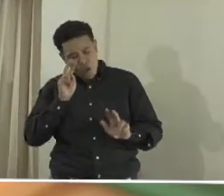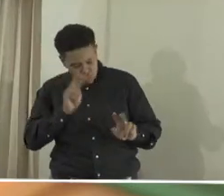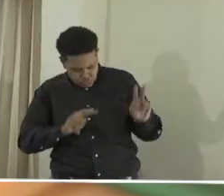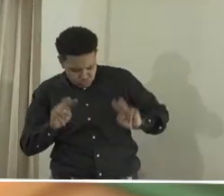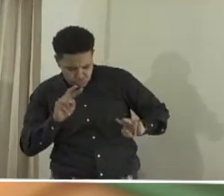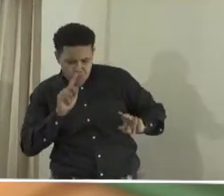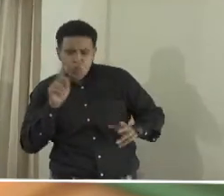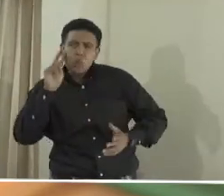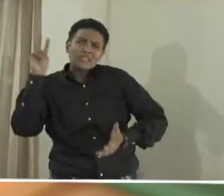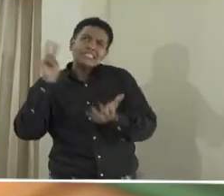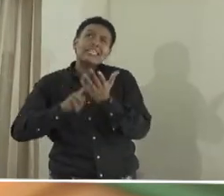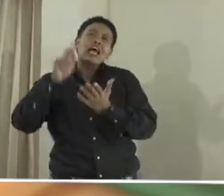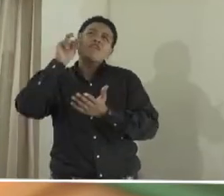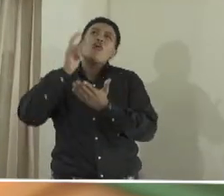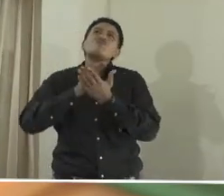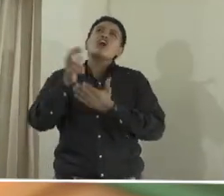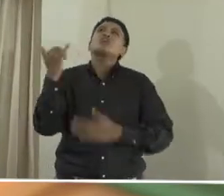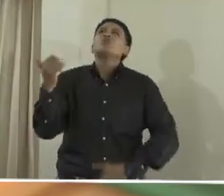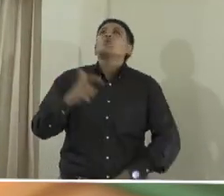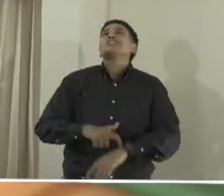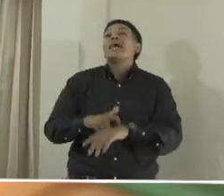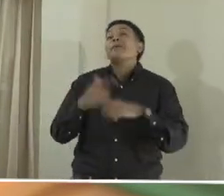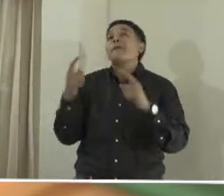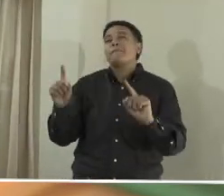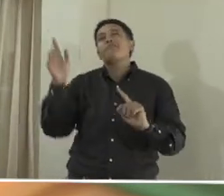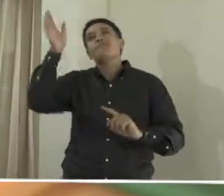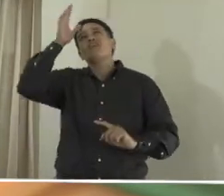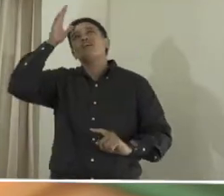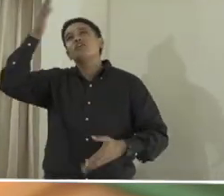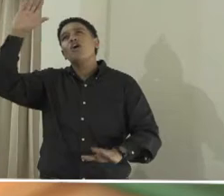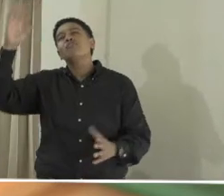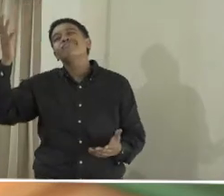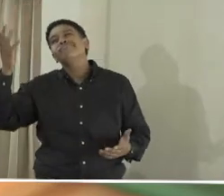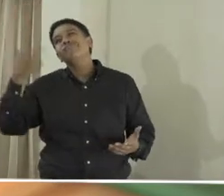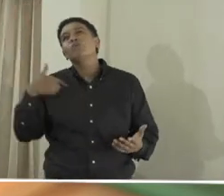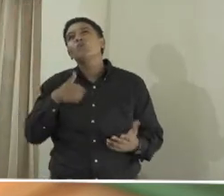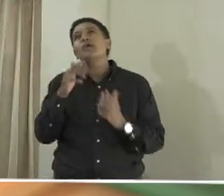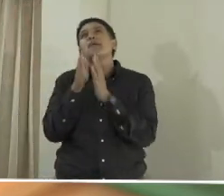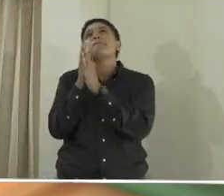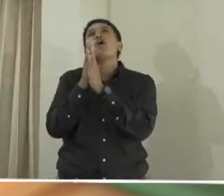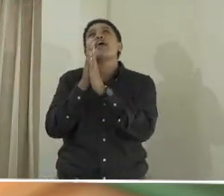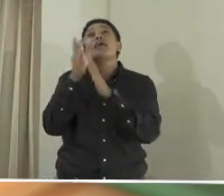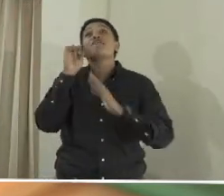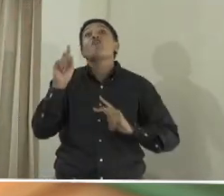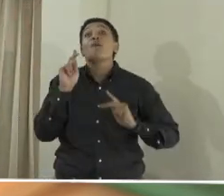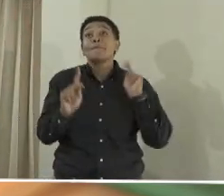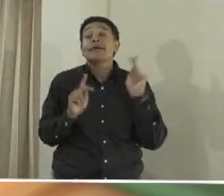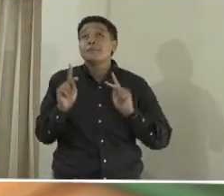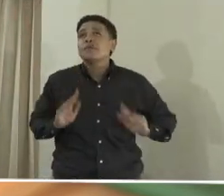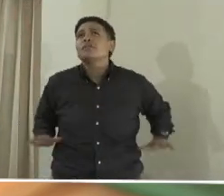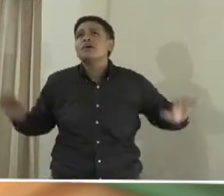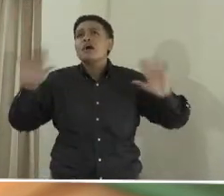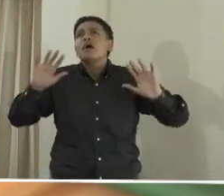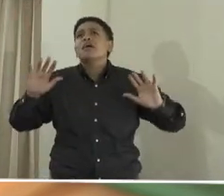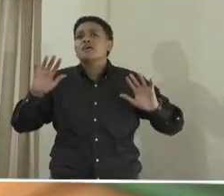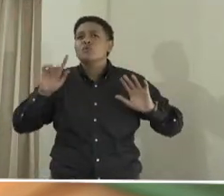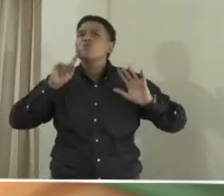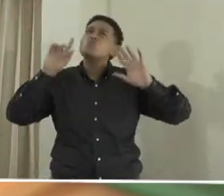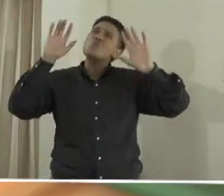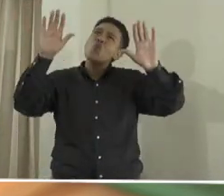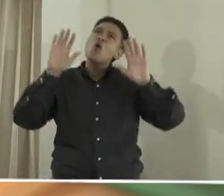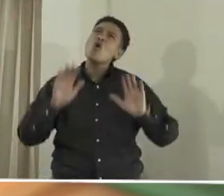for righteousness in these matters. Father God, we pray for the people, the